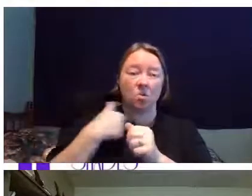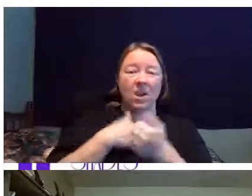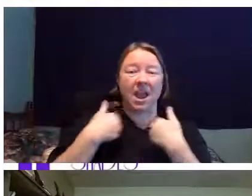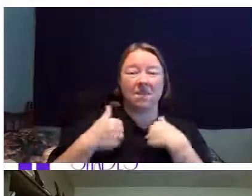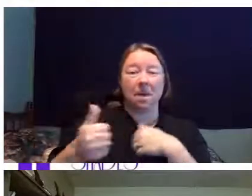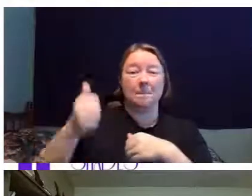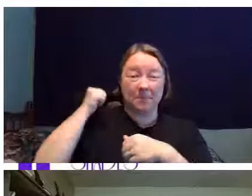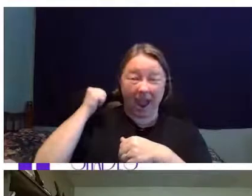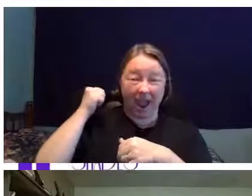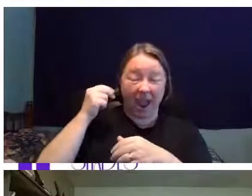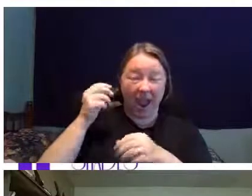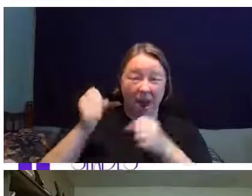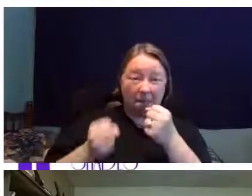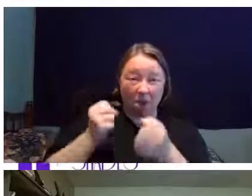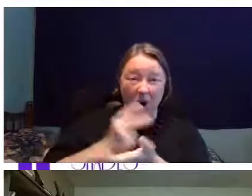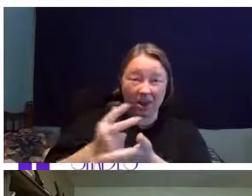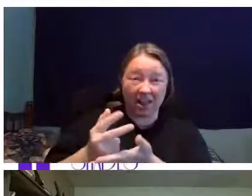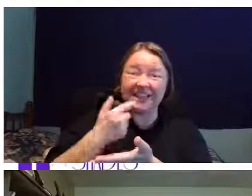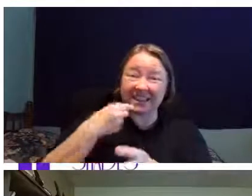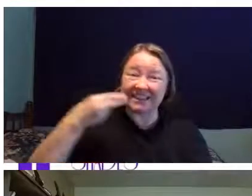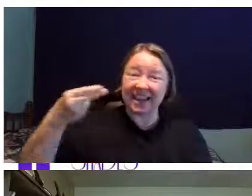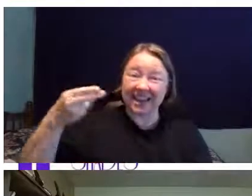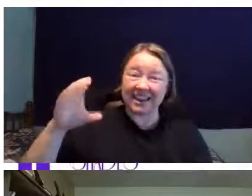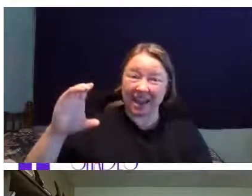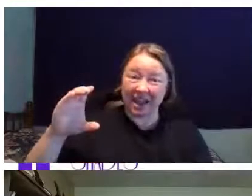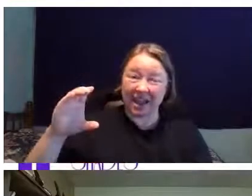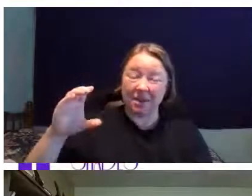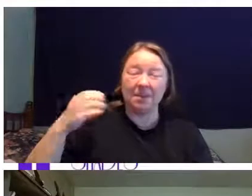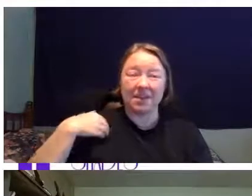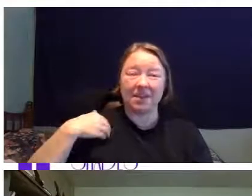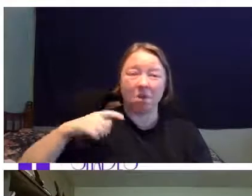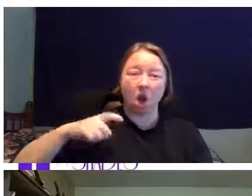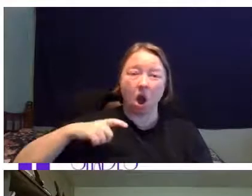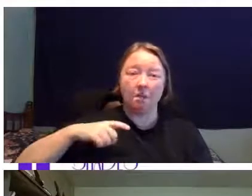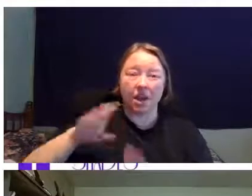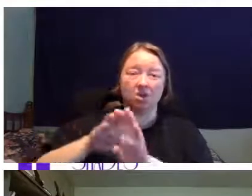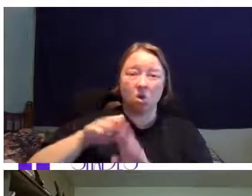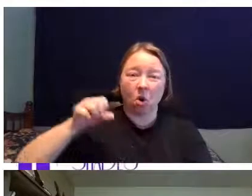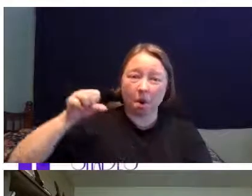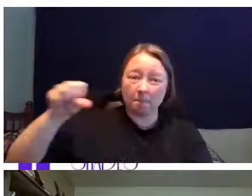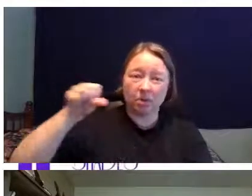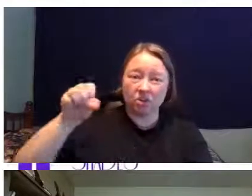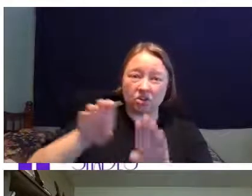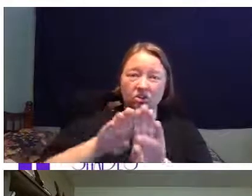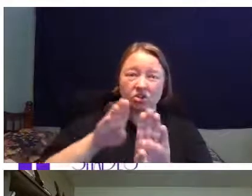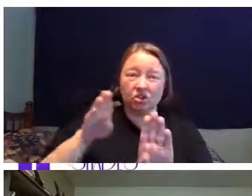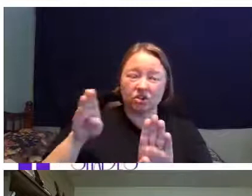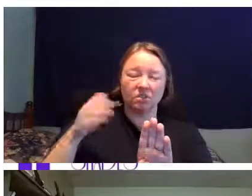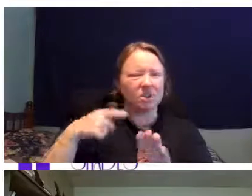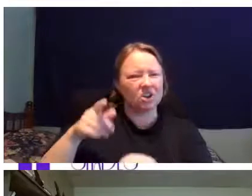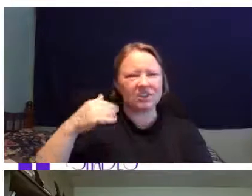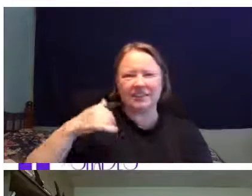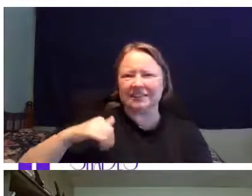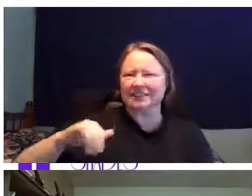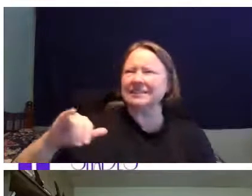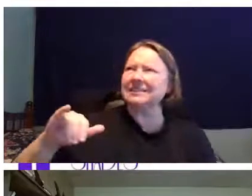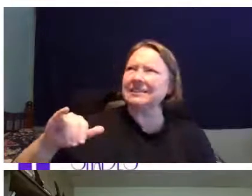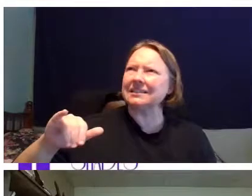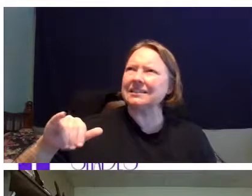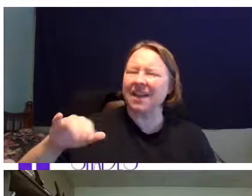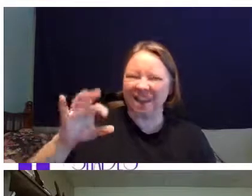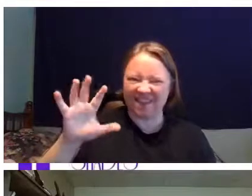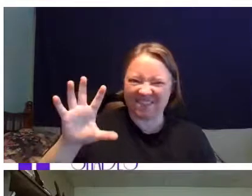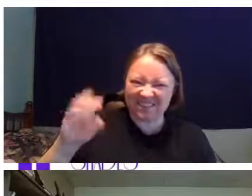lot, it says handicap, and there is an automatic door that you can push, but you are still about 50